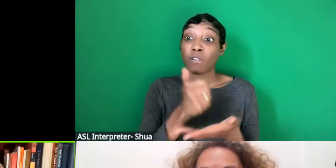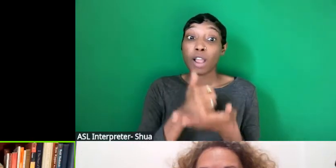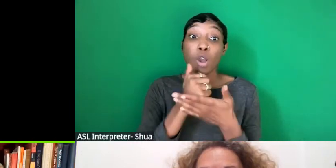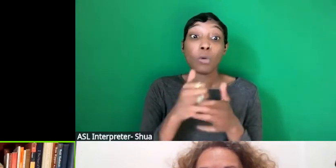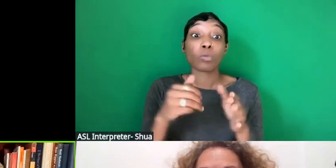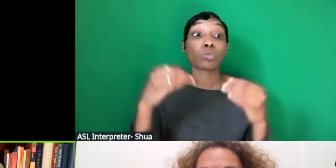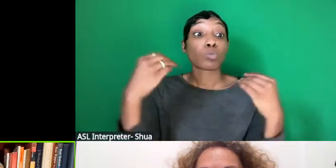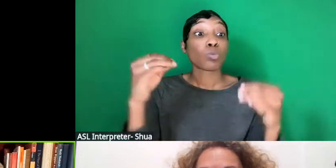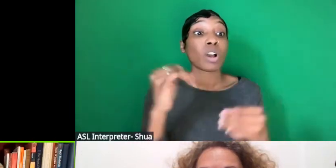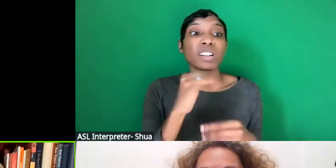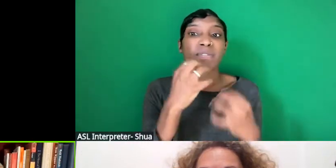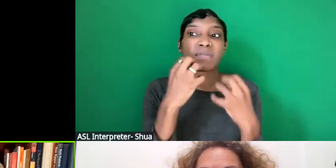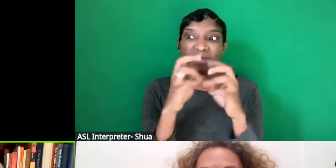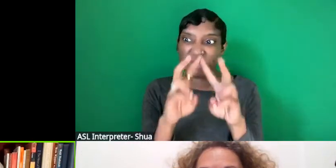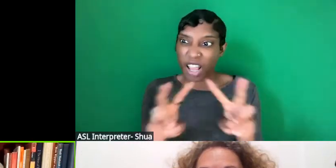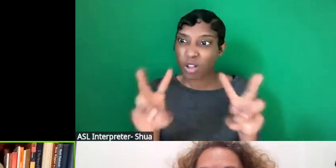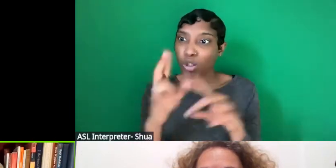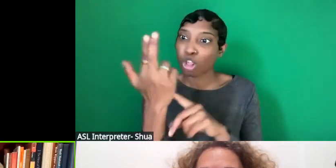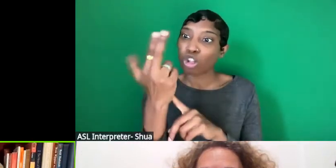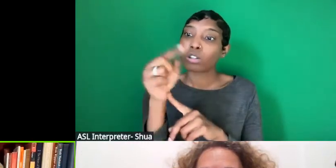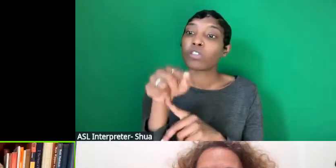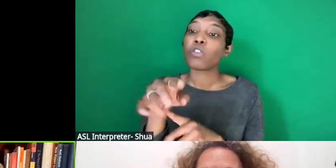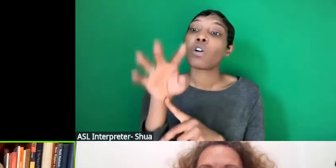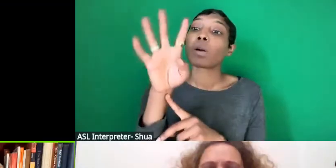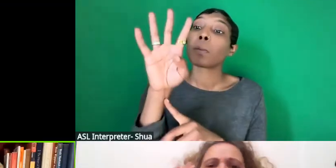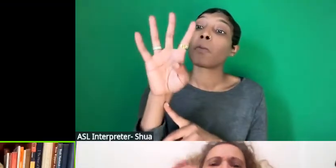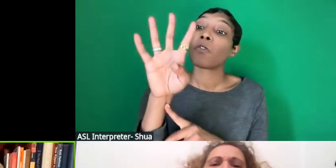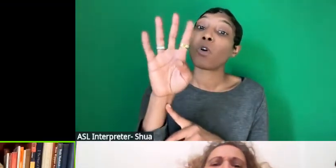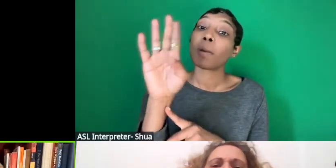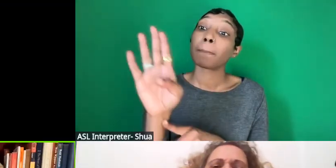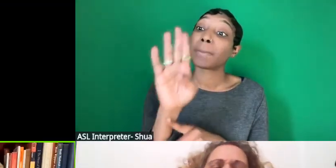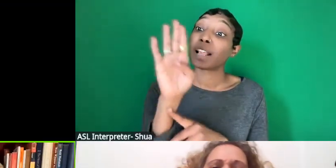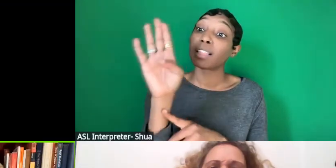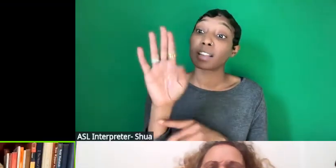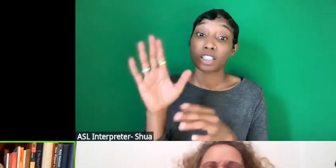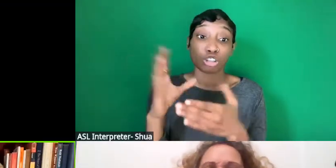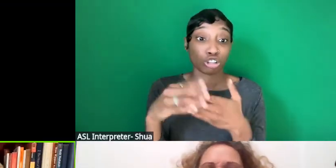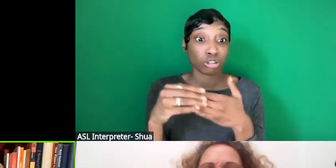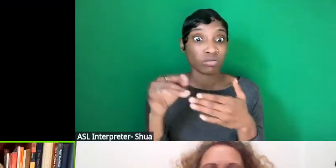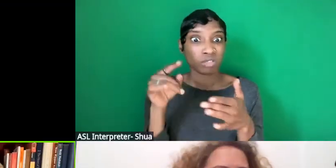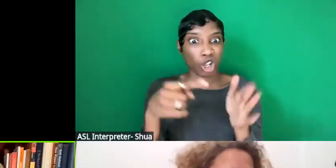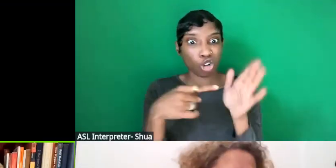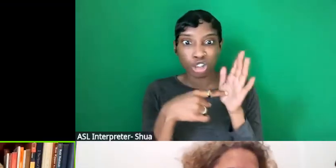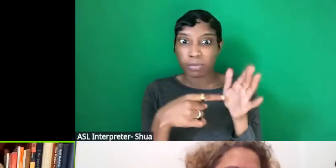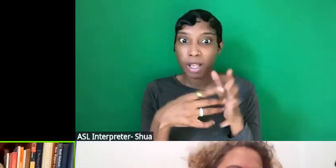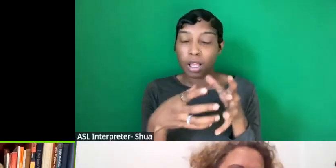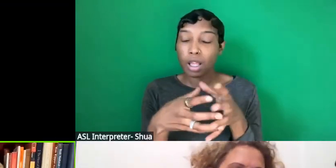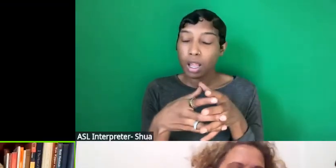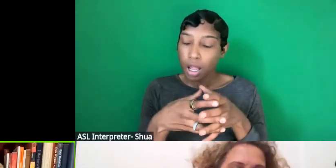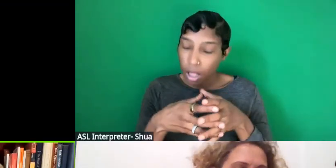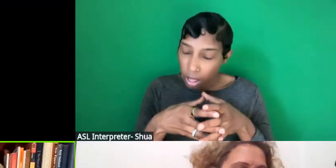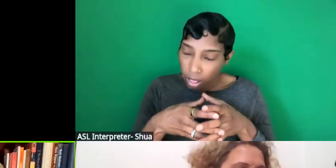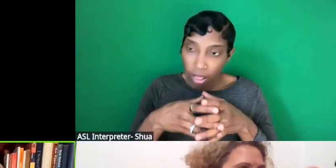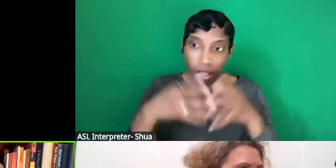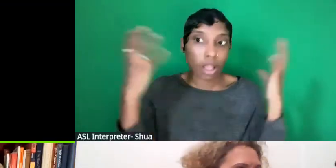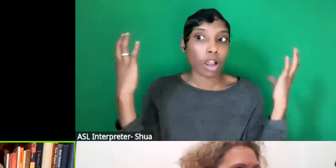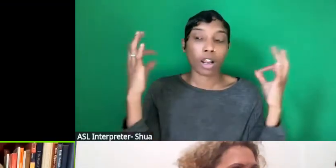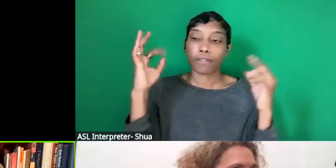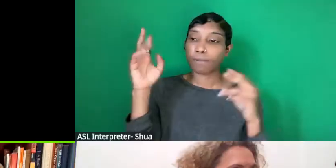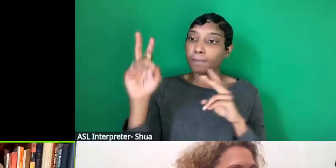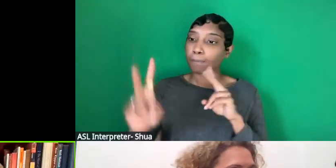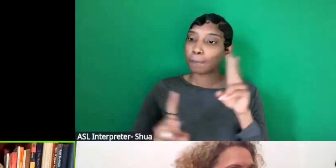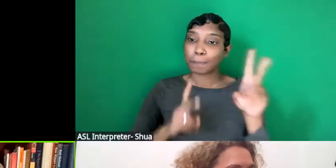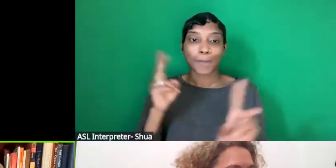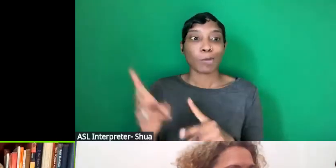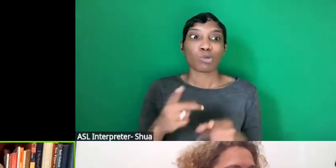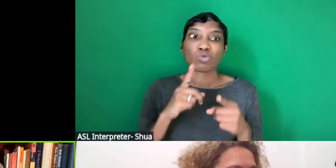at $13.4 billion right now. So that represents a huge number of people